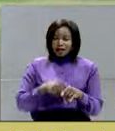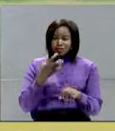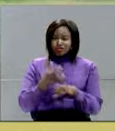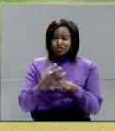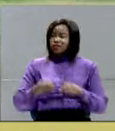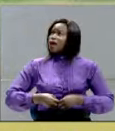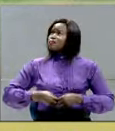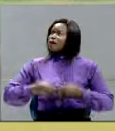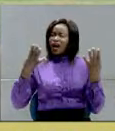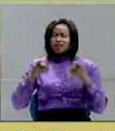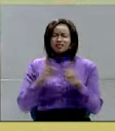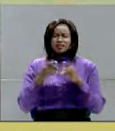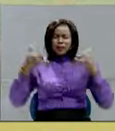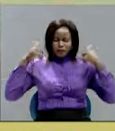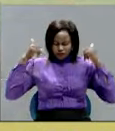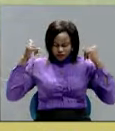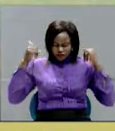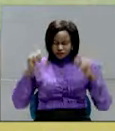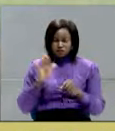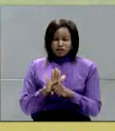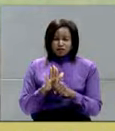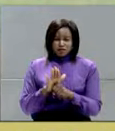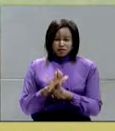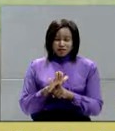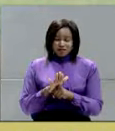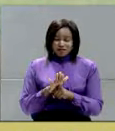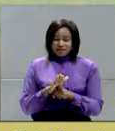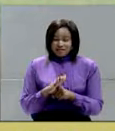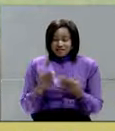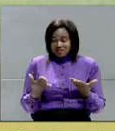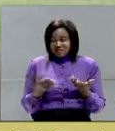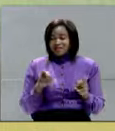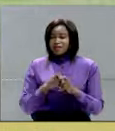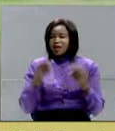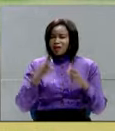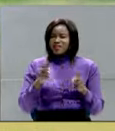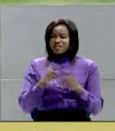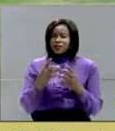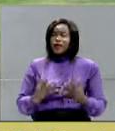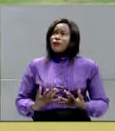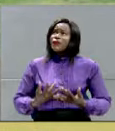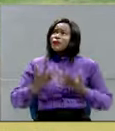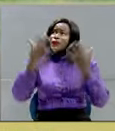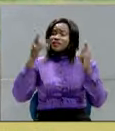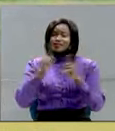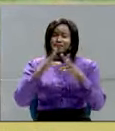there is a lot of sound which comes out and smoke plus the dust has affected